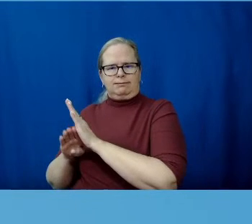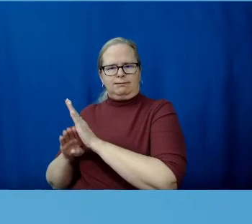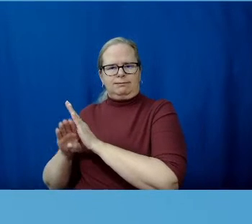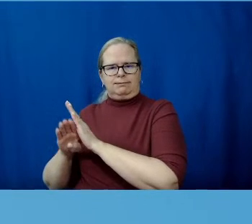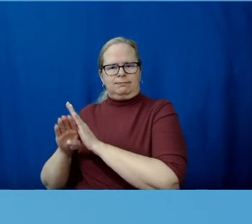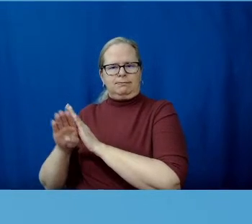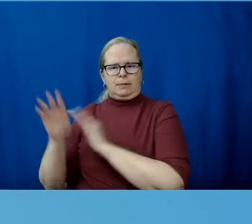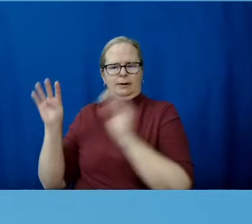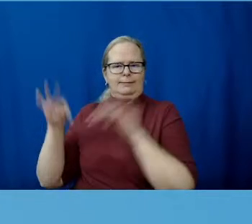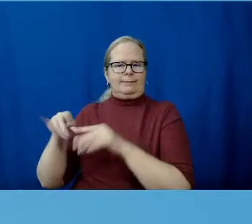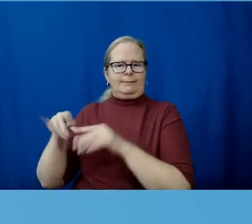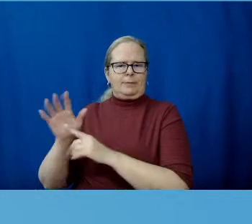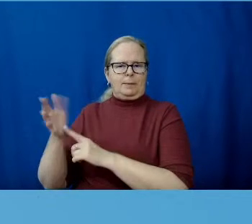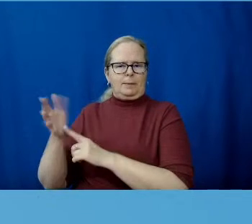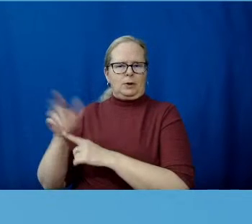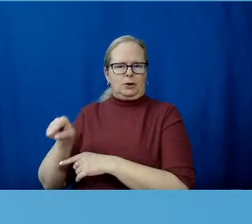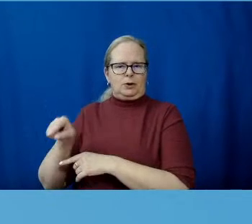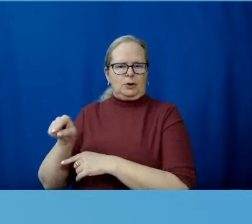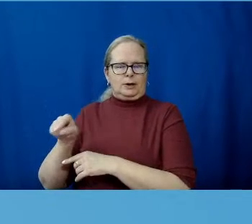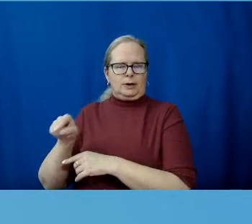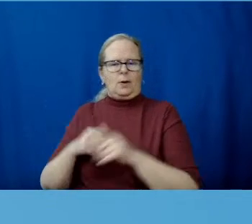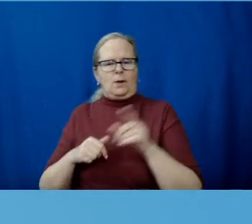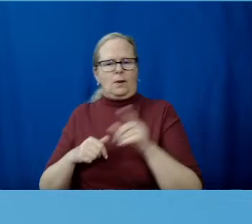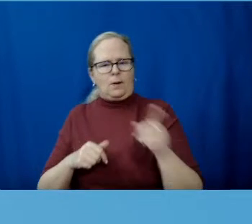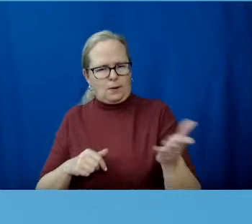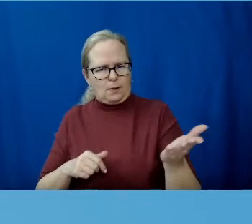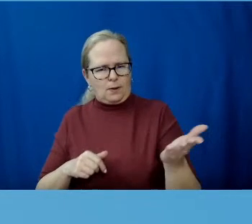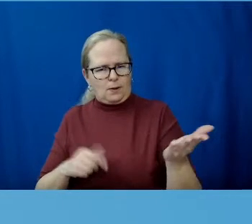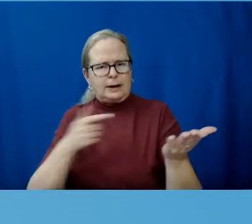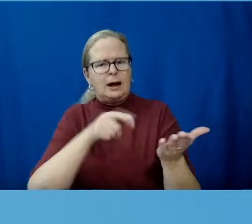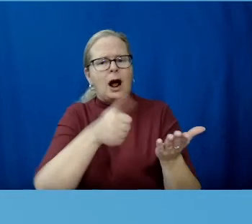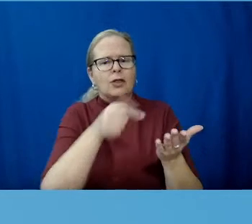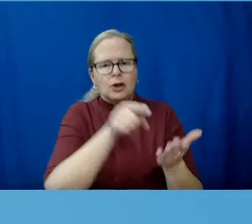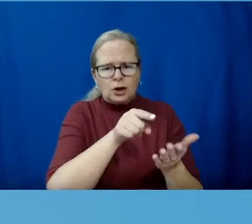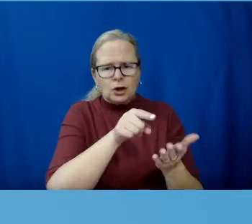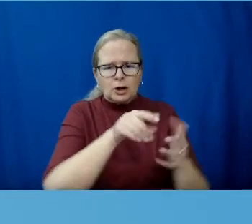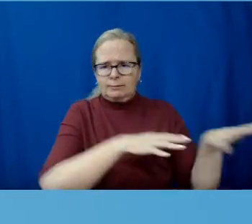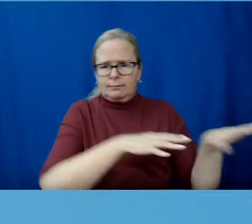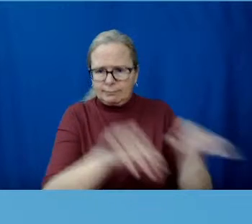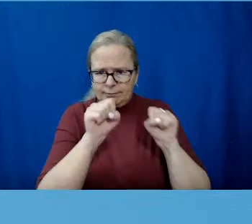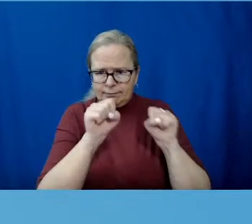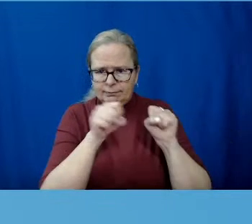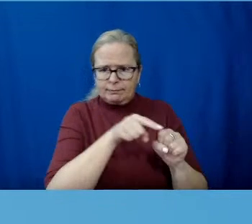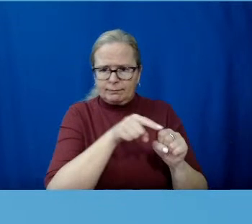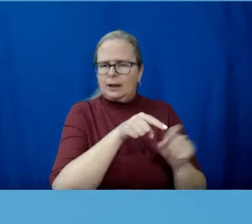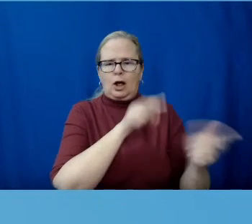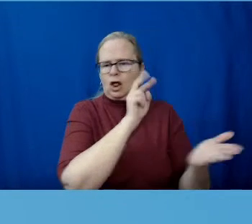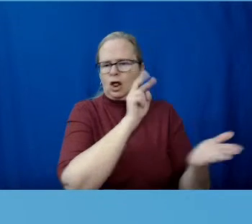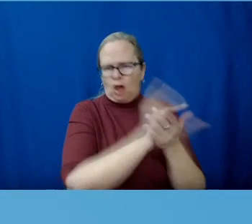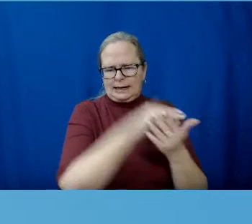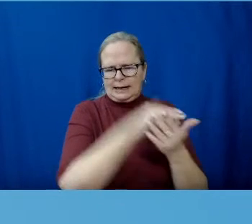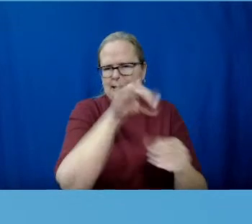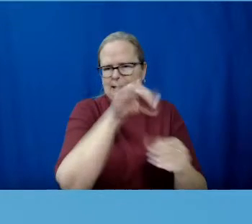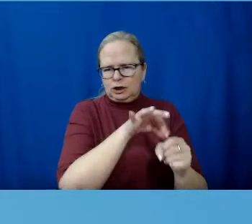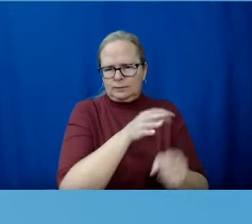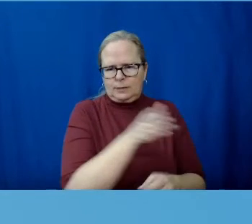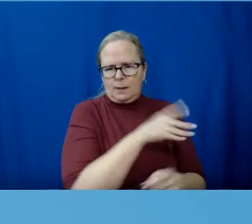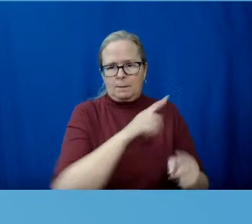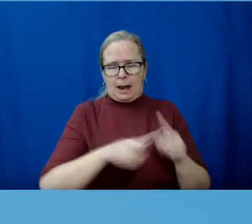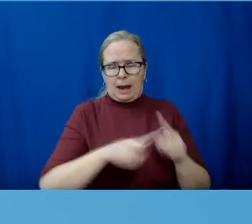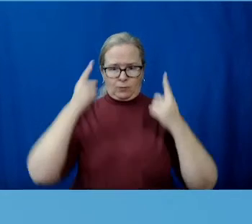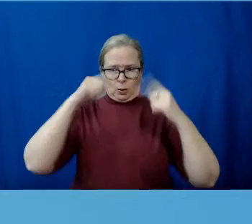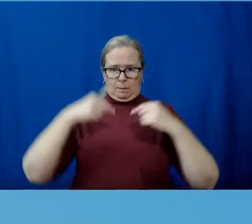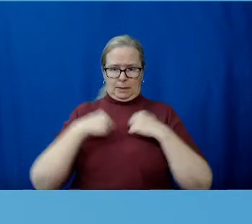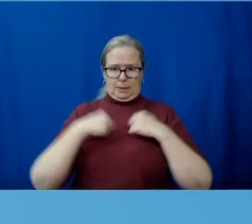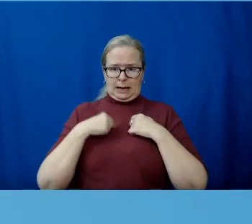I personally don't think he can recover. I think the popularity is just so low when you're sitting in the 20% approval